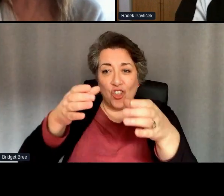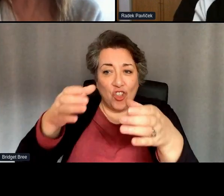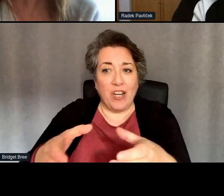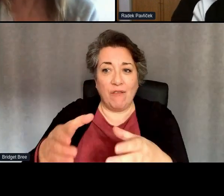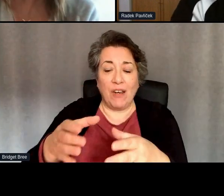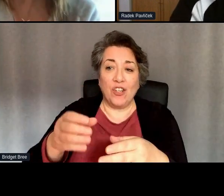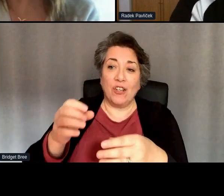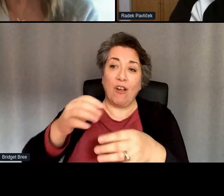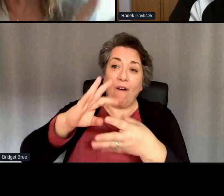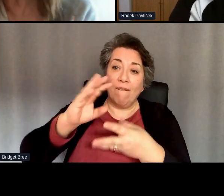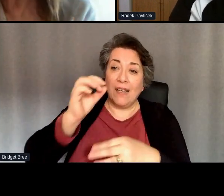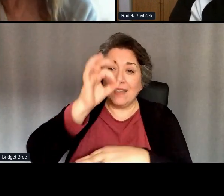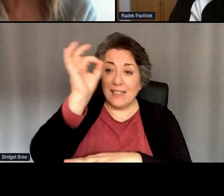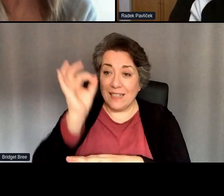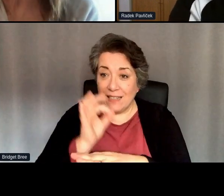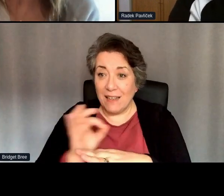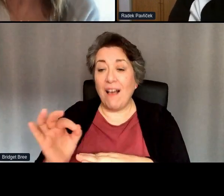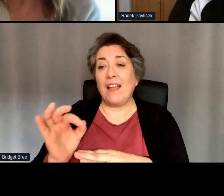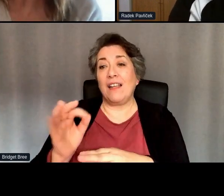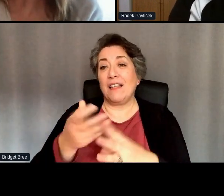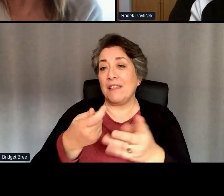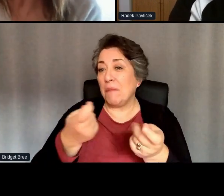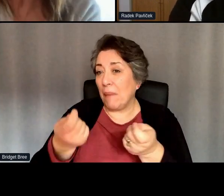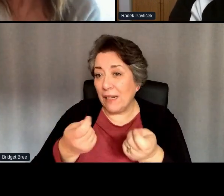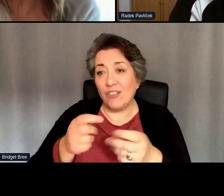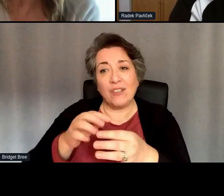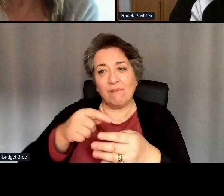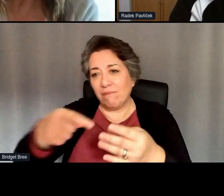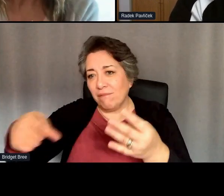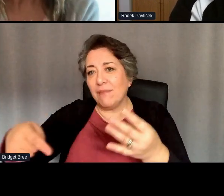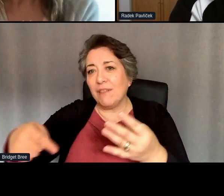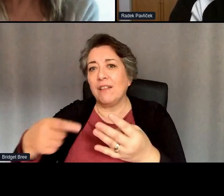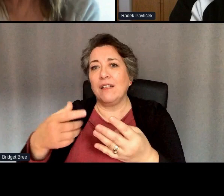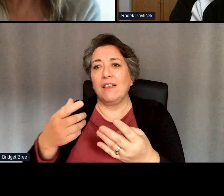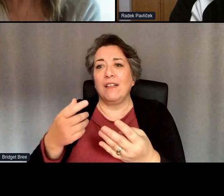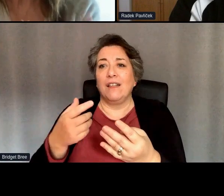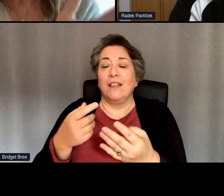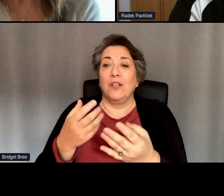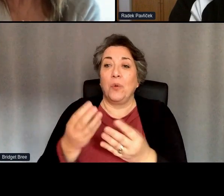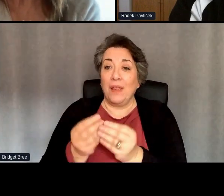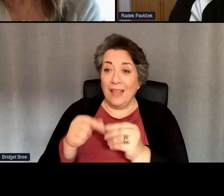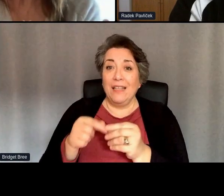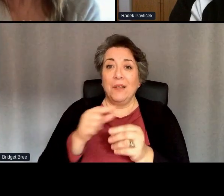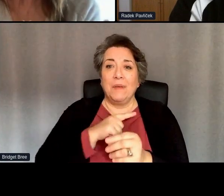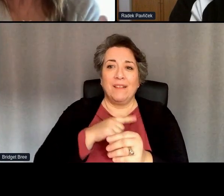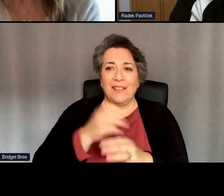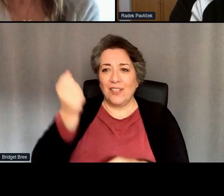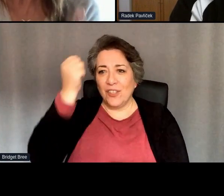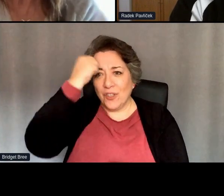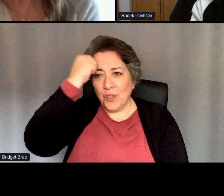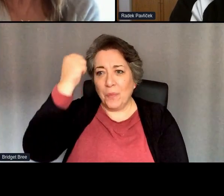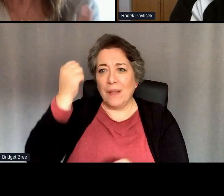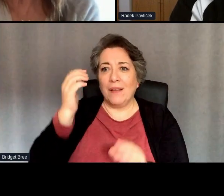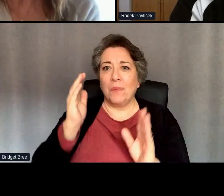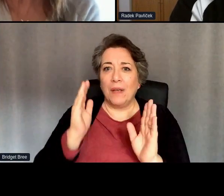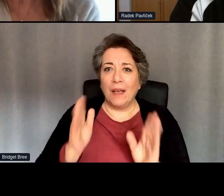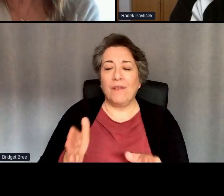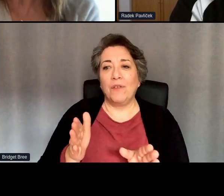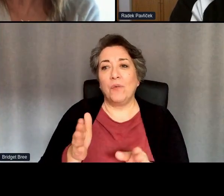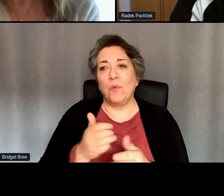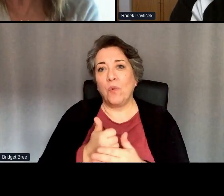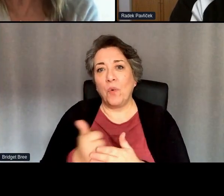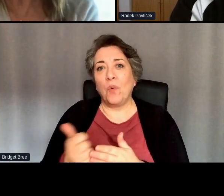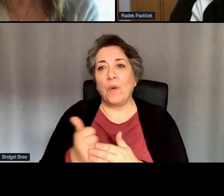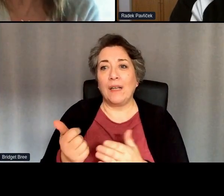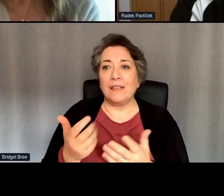managers and content providers and UXers and so on, because it's kind of stupid that we keep having people in university that learn a